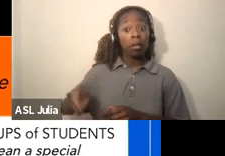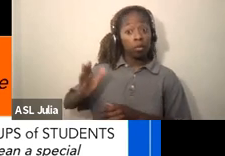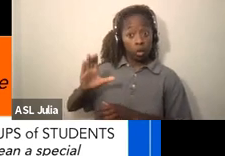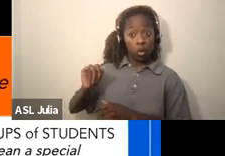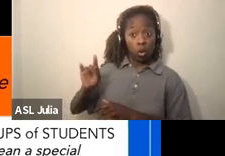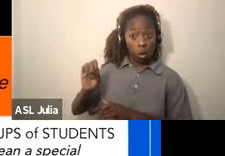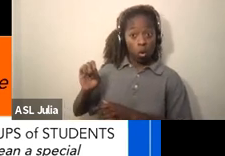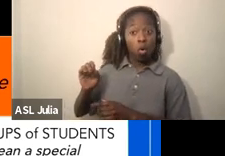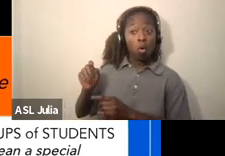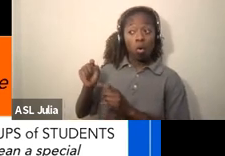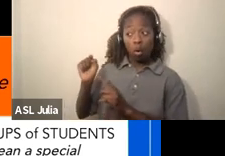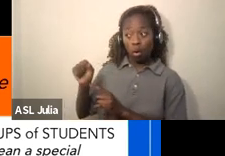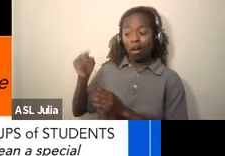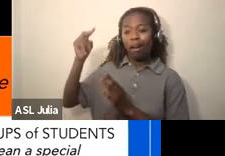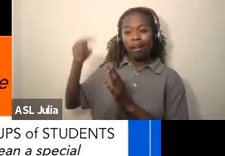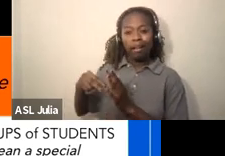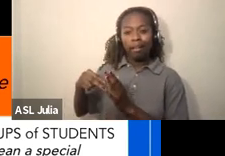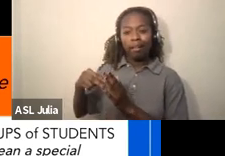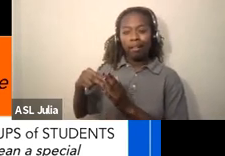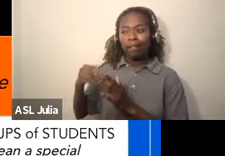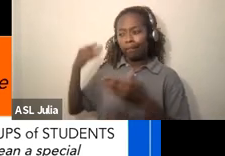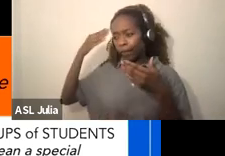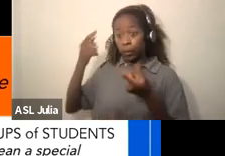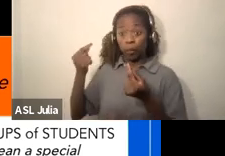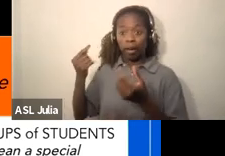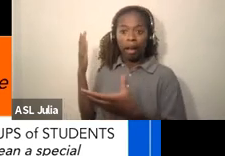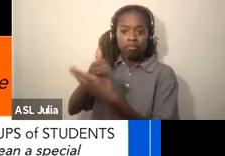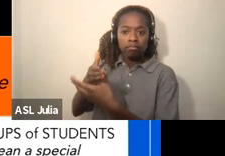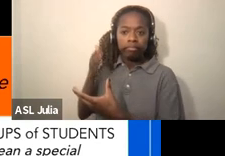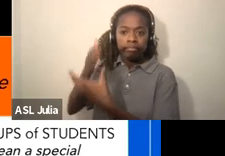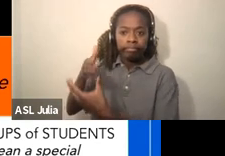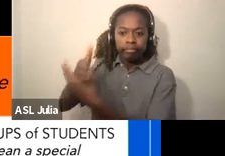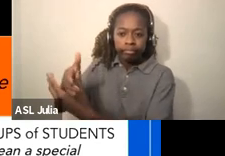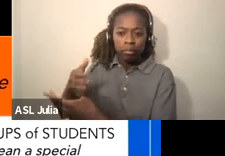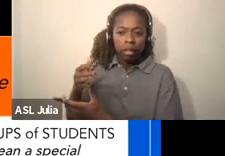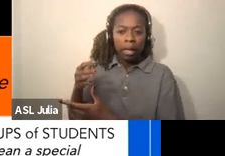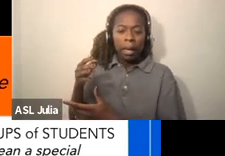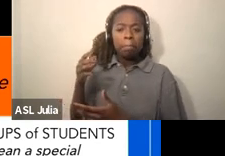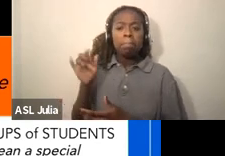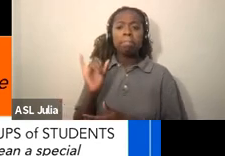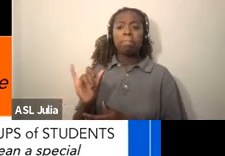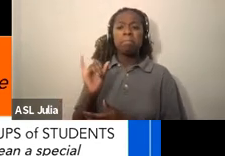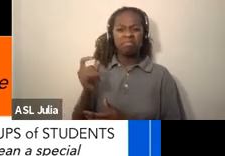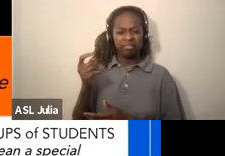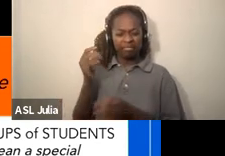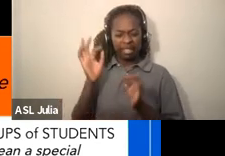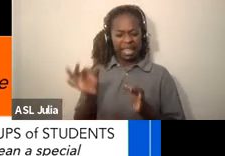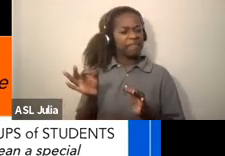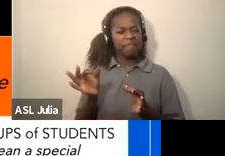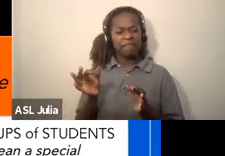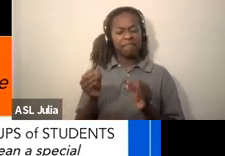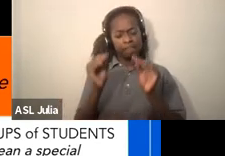looked much more at intervention and we we decided to reword the code and really